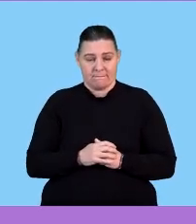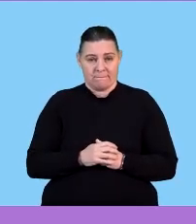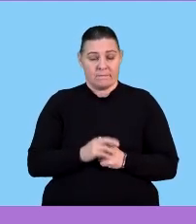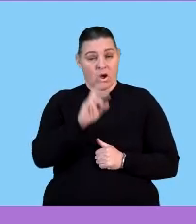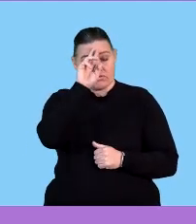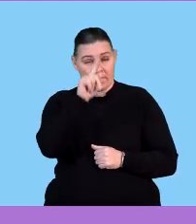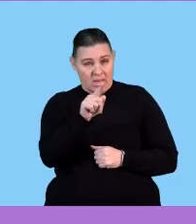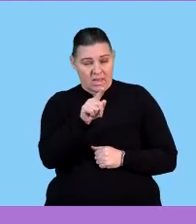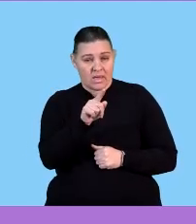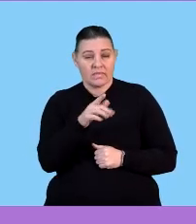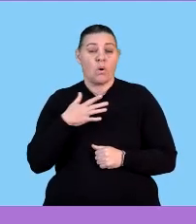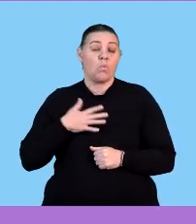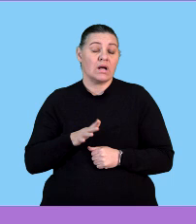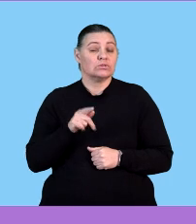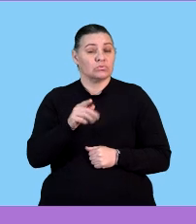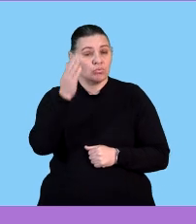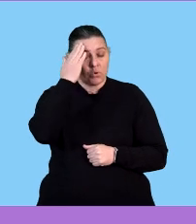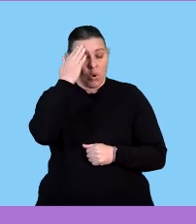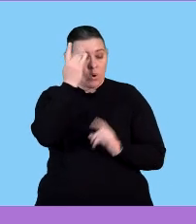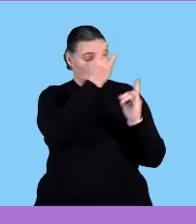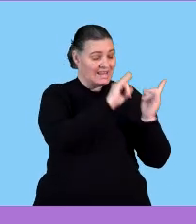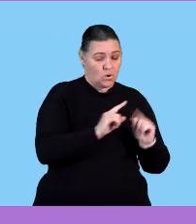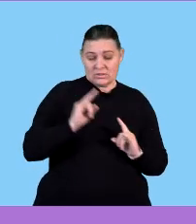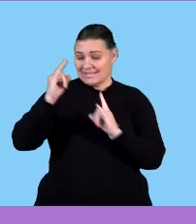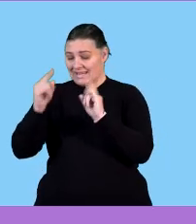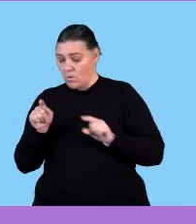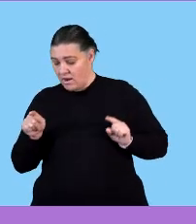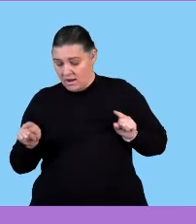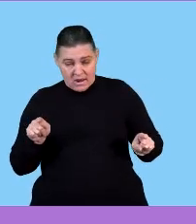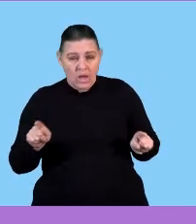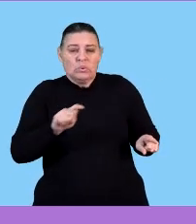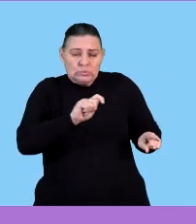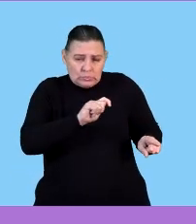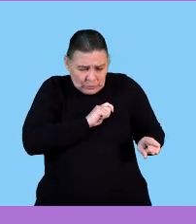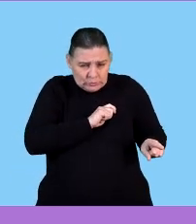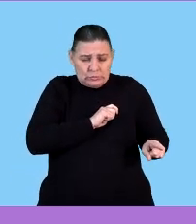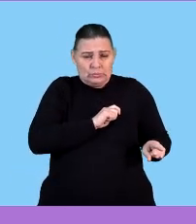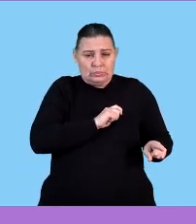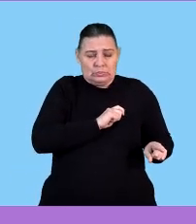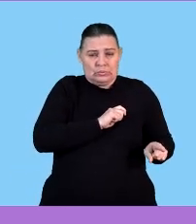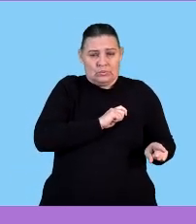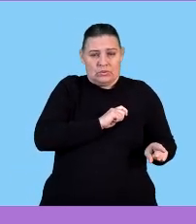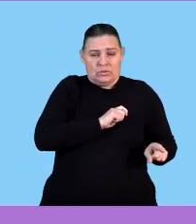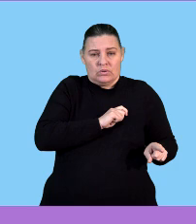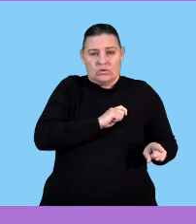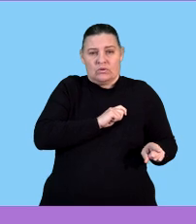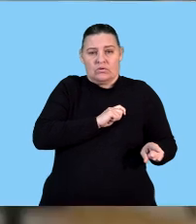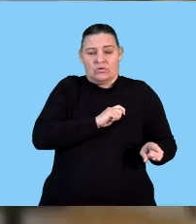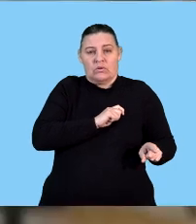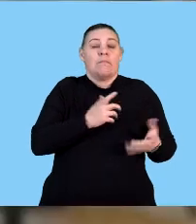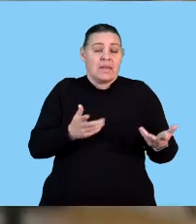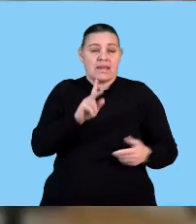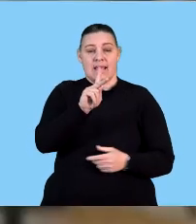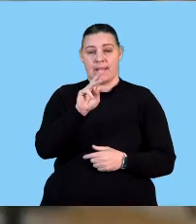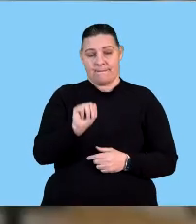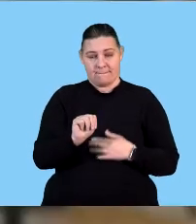Now remember, they say determine the distance between the towns. Oh, there we go. Determine the actual distance between the towns. The actual